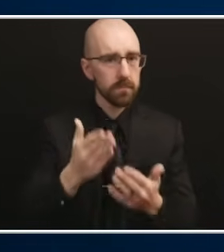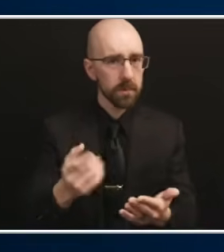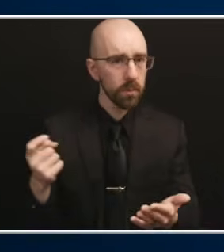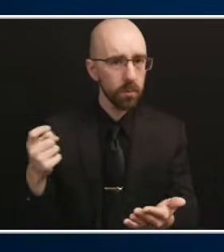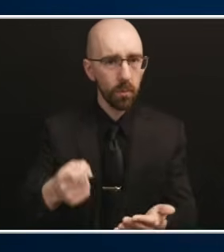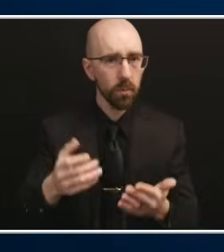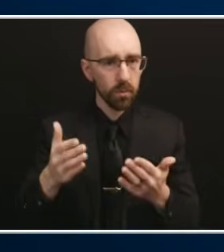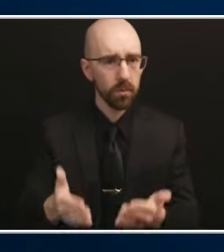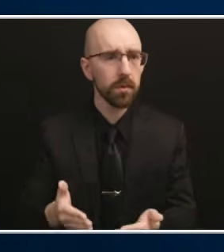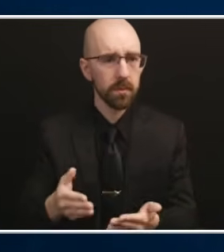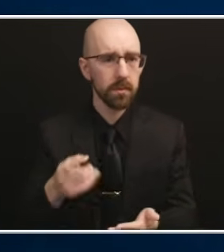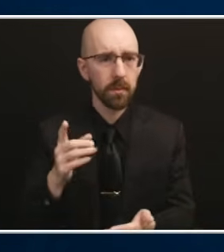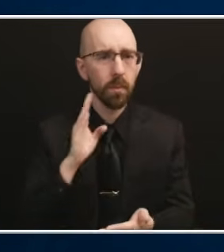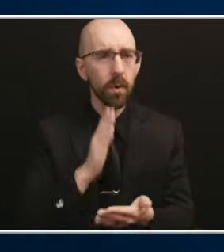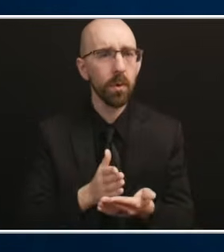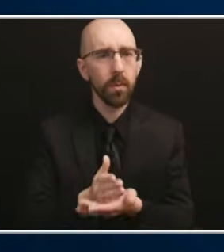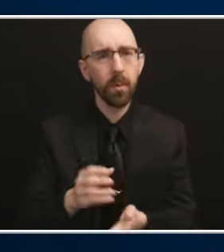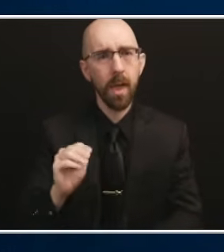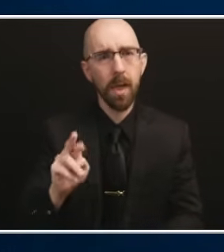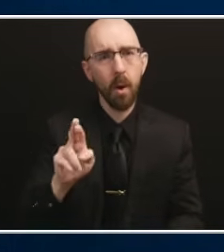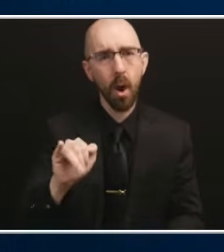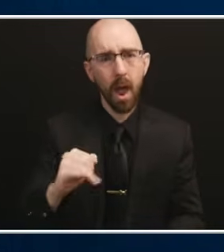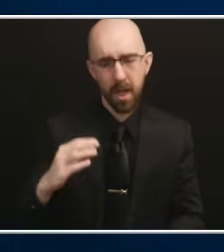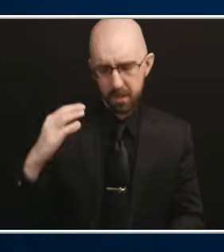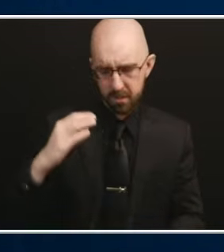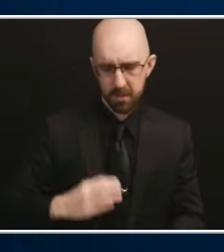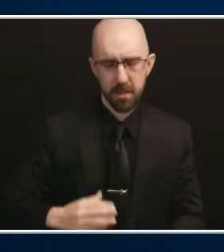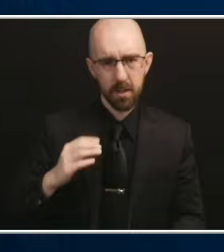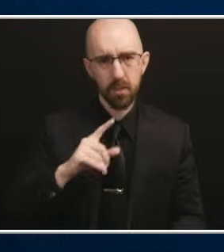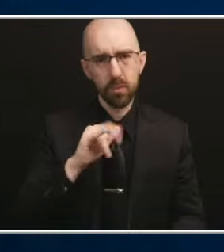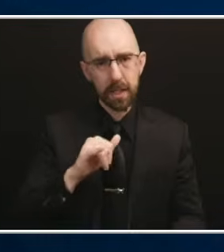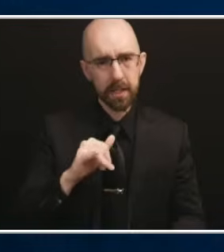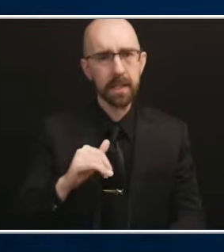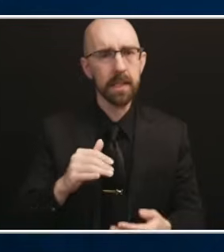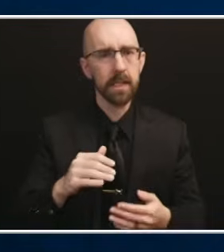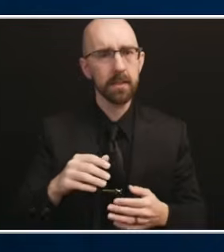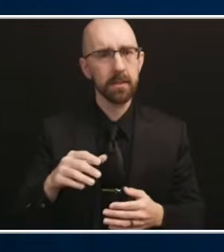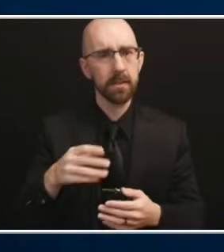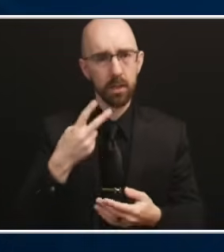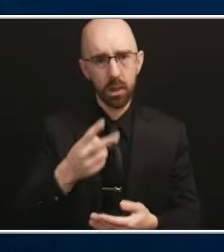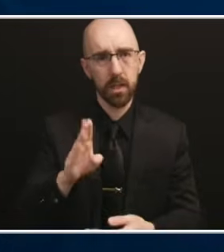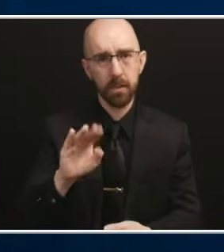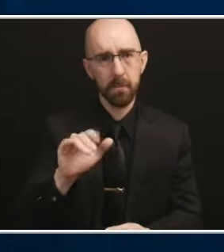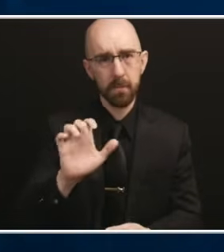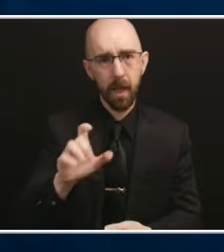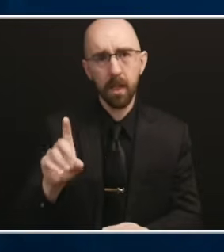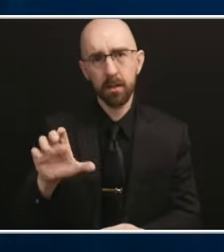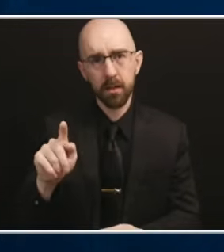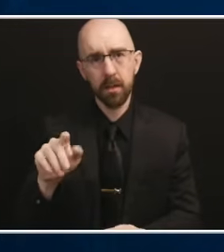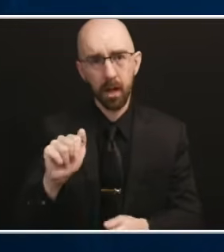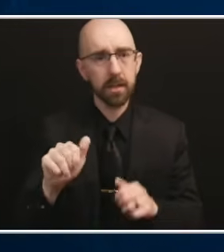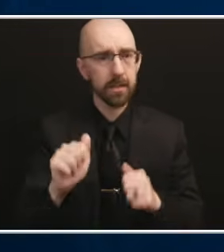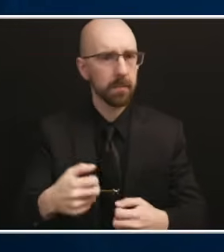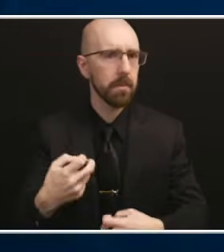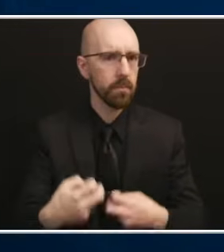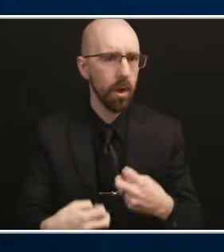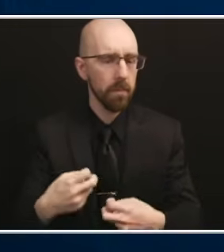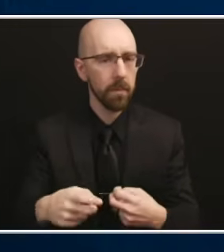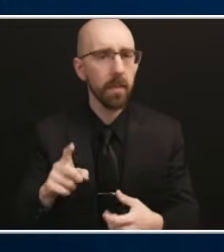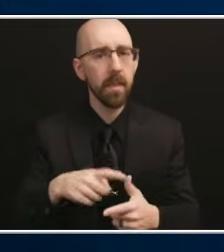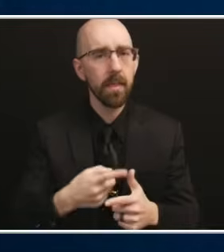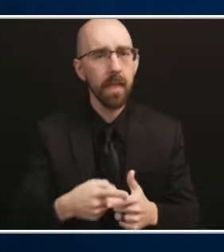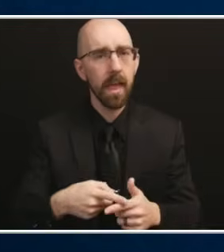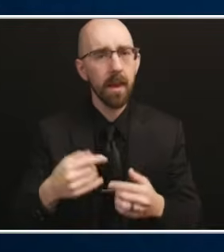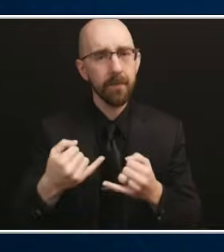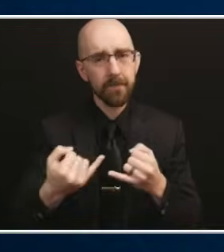would undergo an MRI to really look at the bile ducts, because the bile ducts can be a big problem in living donor, and then the vasculature and everything is merged together.